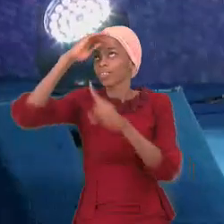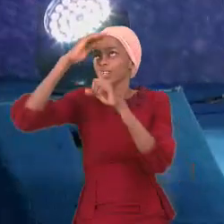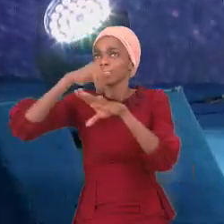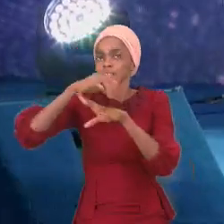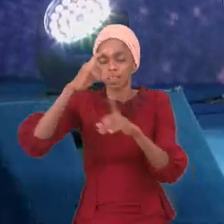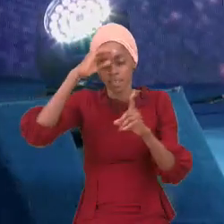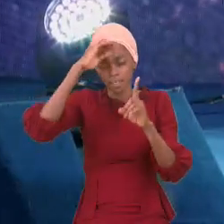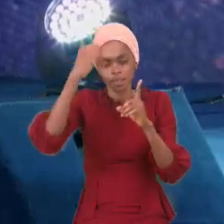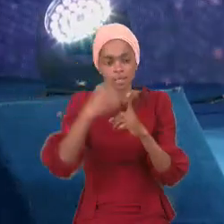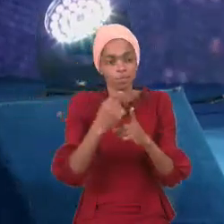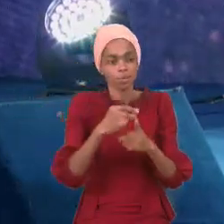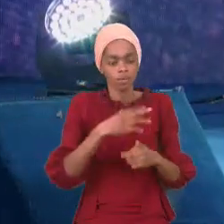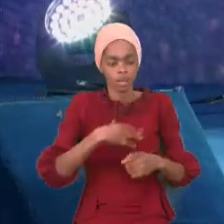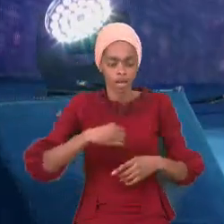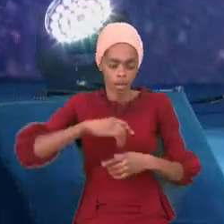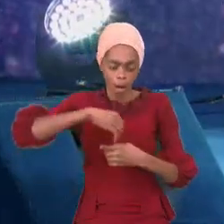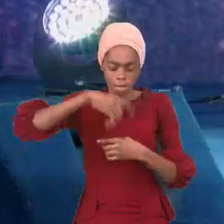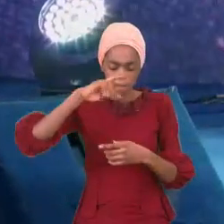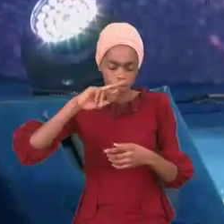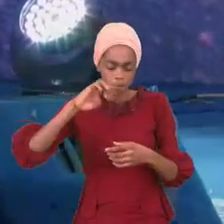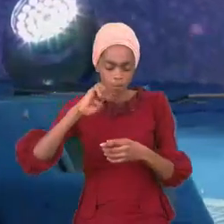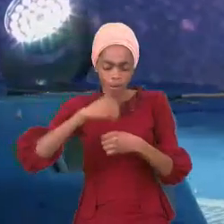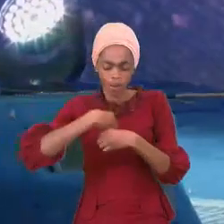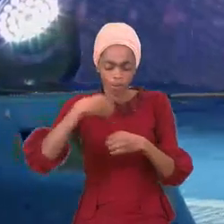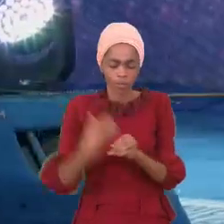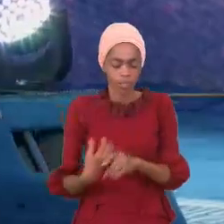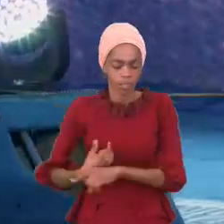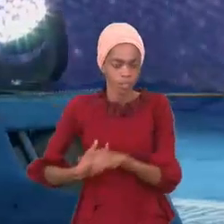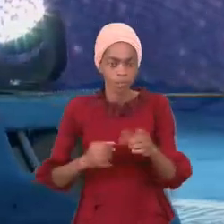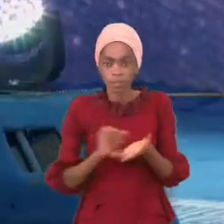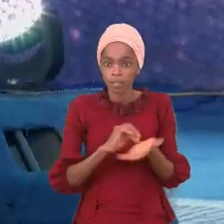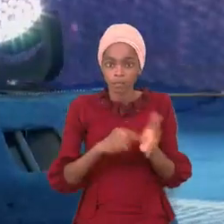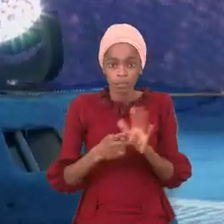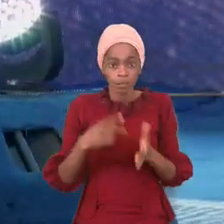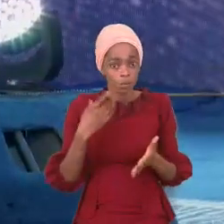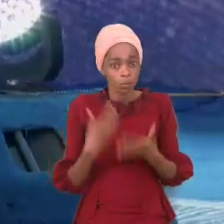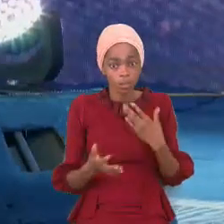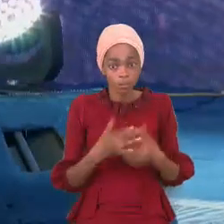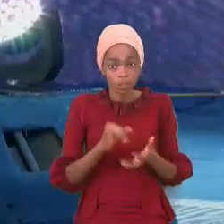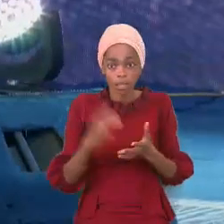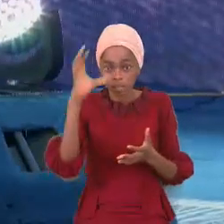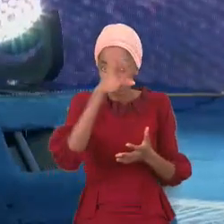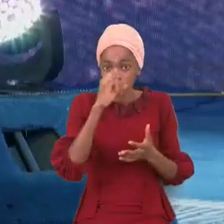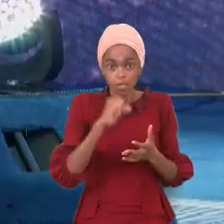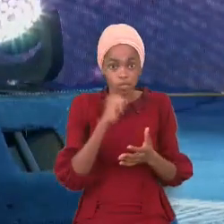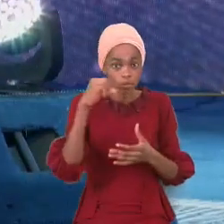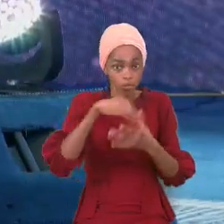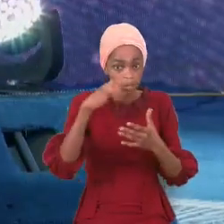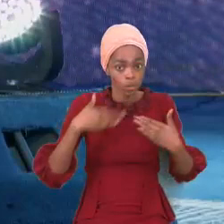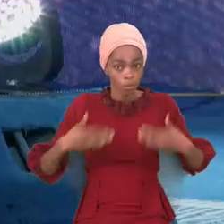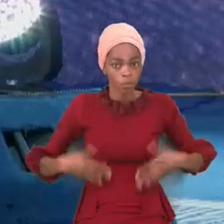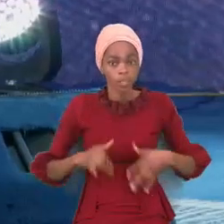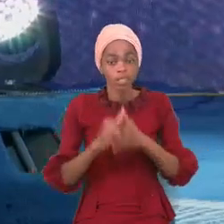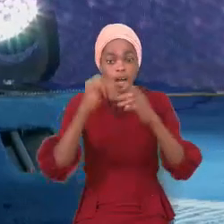word and recreated them. That means whatever is missing in your body, that word, powerful